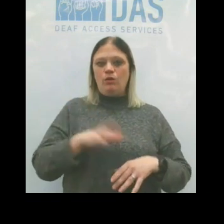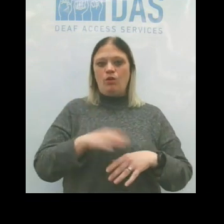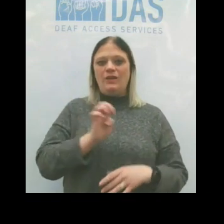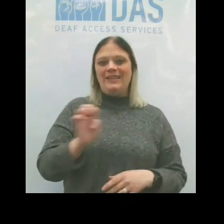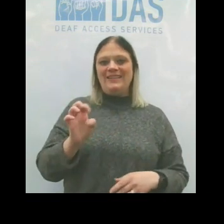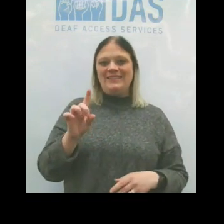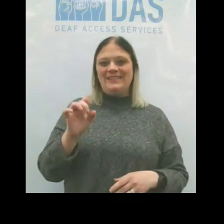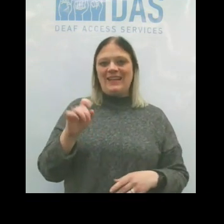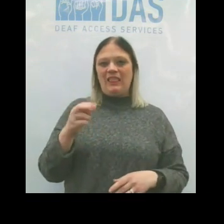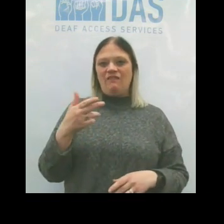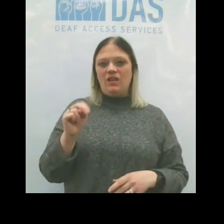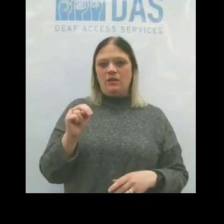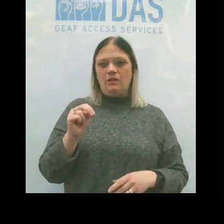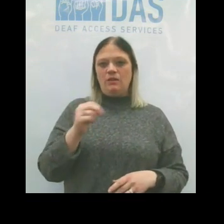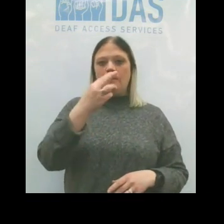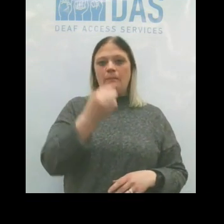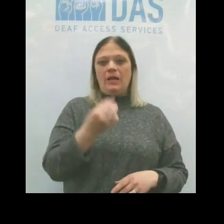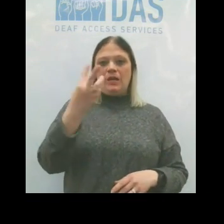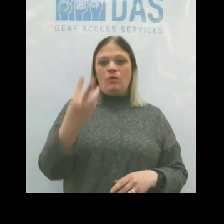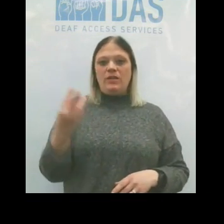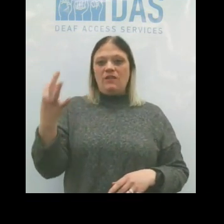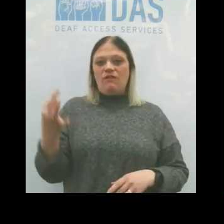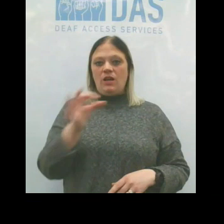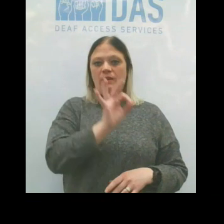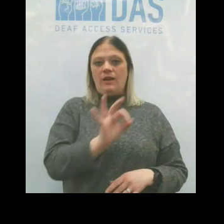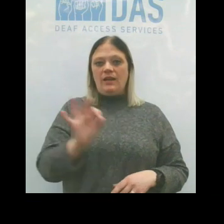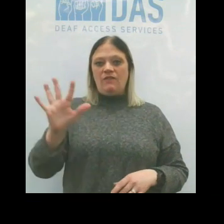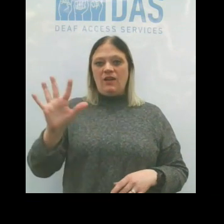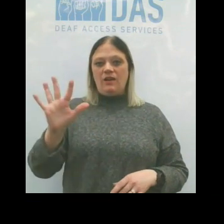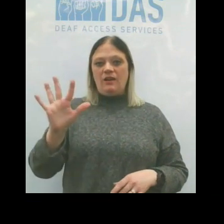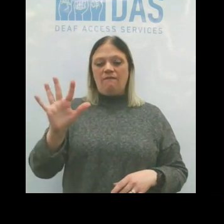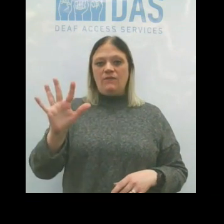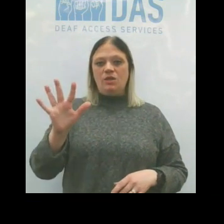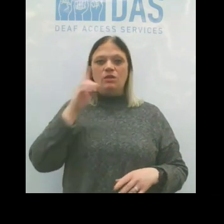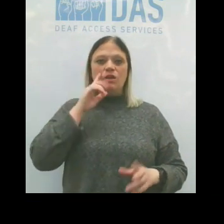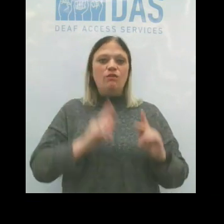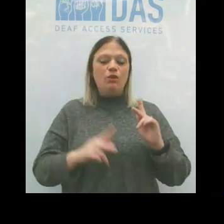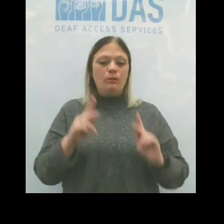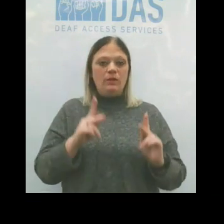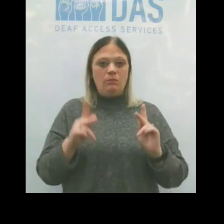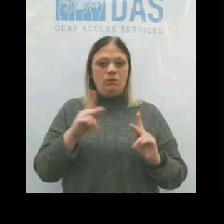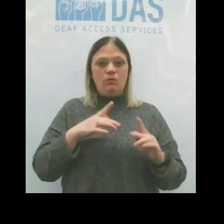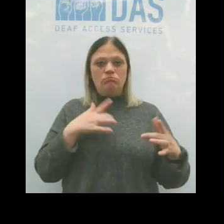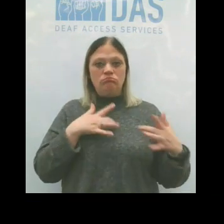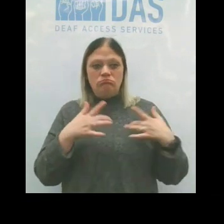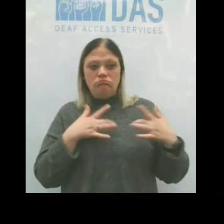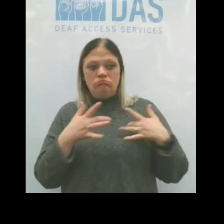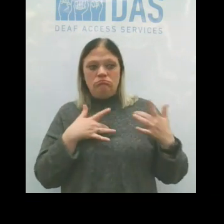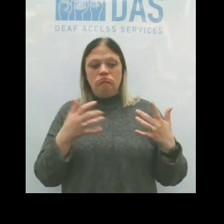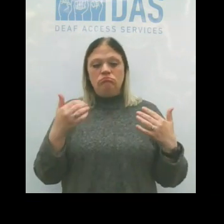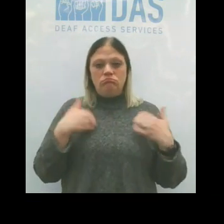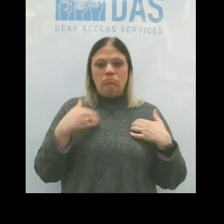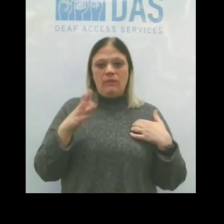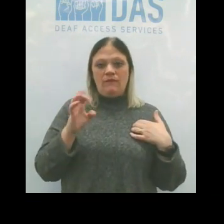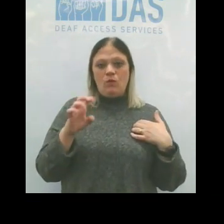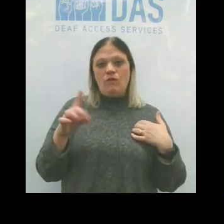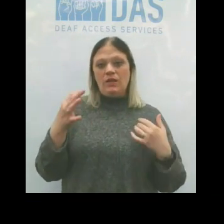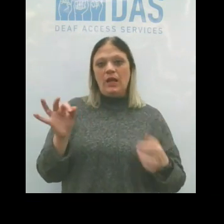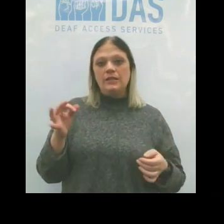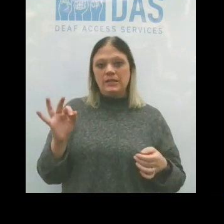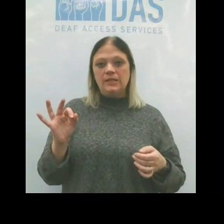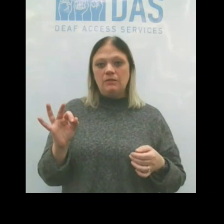they're open Monday, Wednesdays, and Fridays from 9 to 5 for people that are concerned that they have